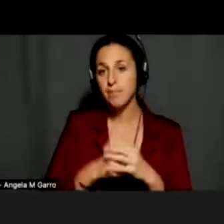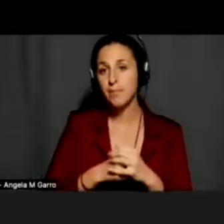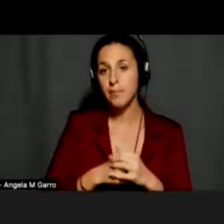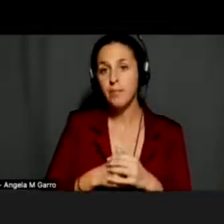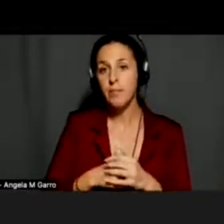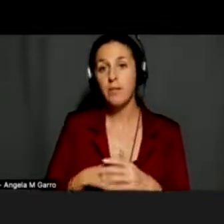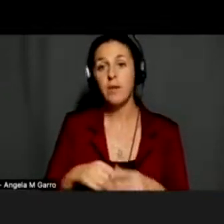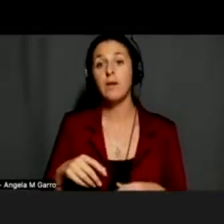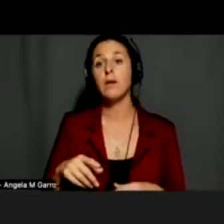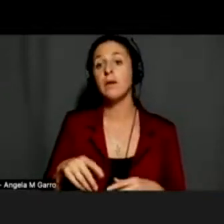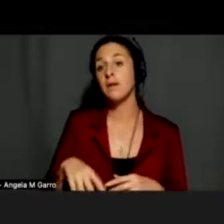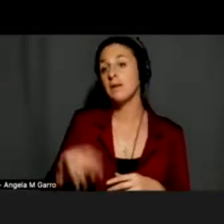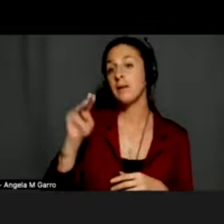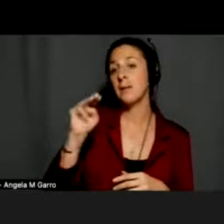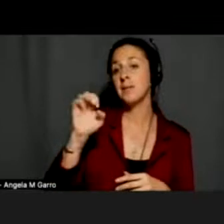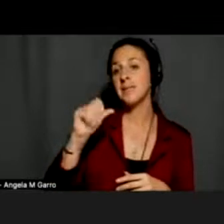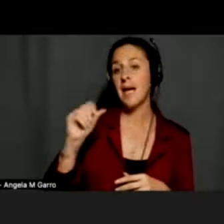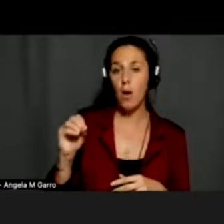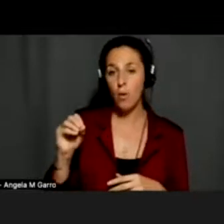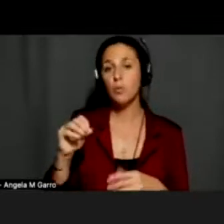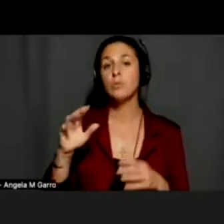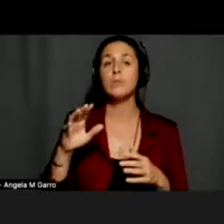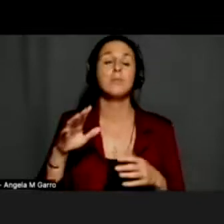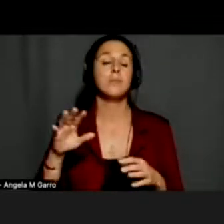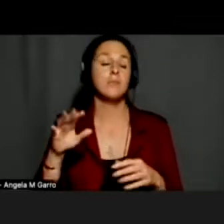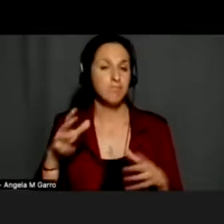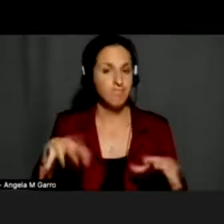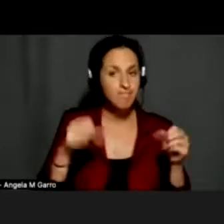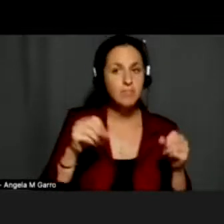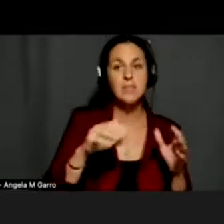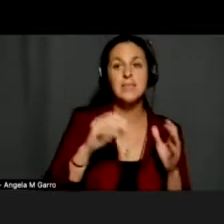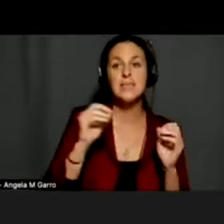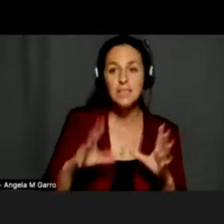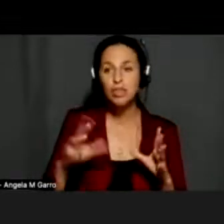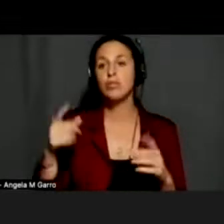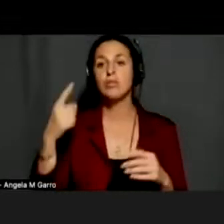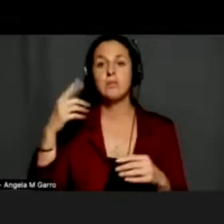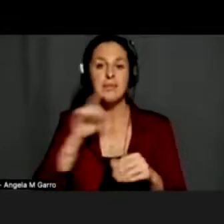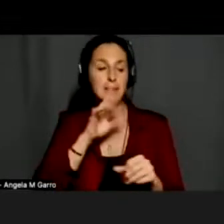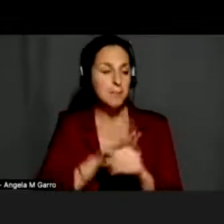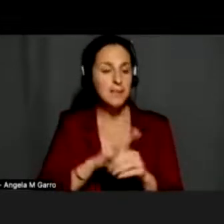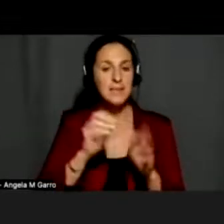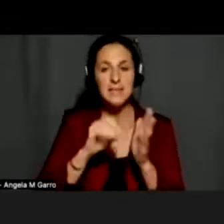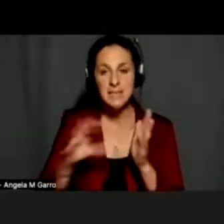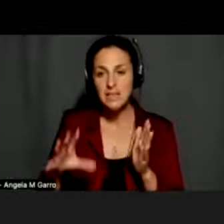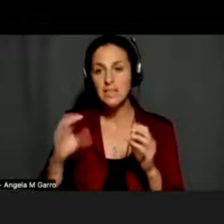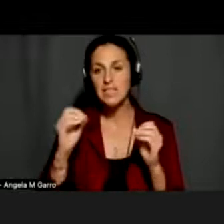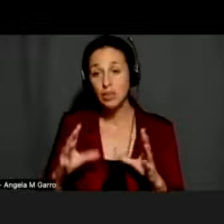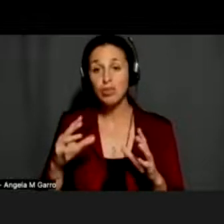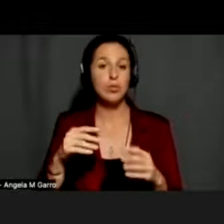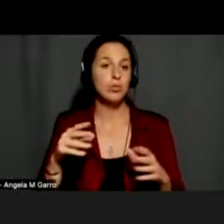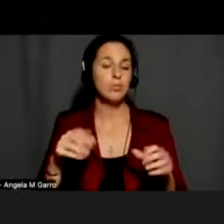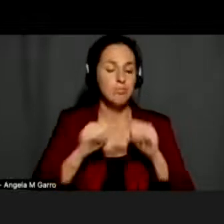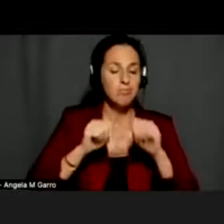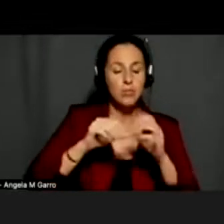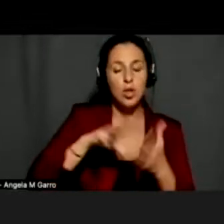Whereas San Mateo-Foster City School District teachers and certificated staff committed to continuous learning in order to better serve